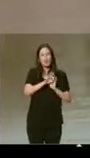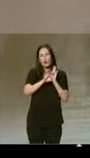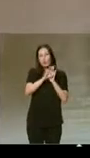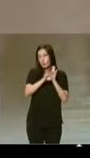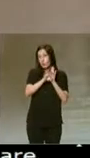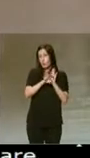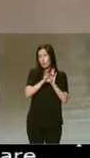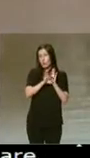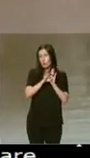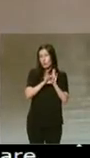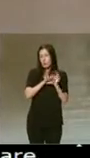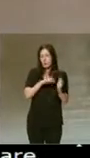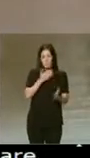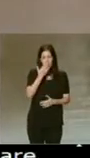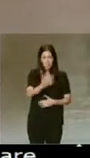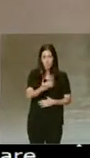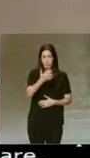regarding software,